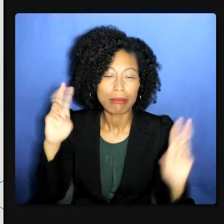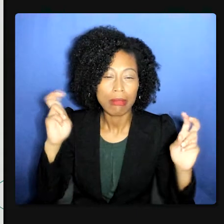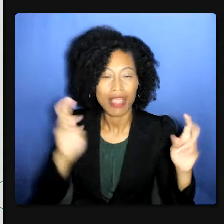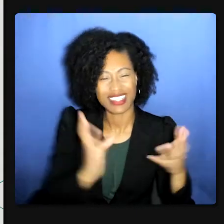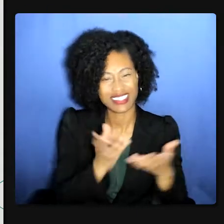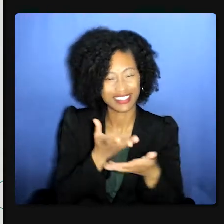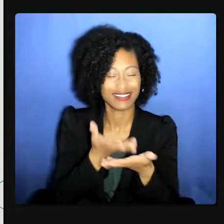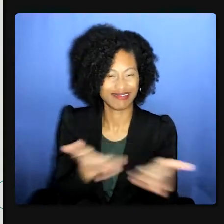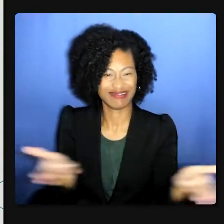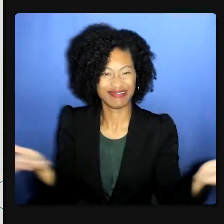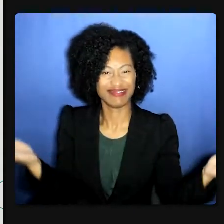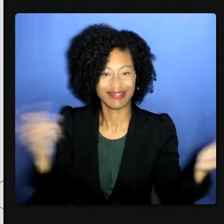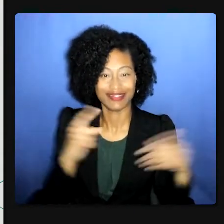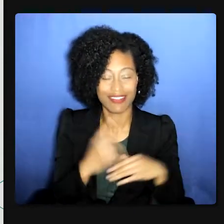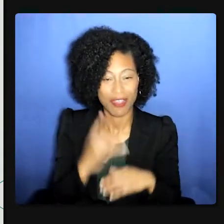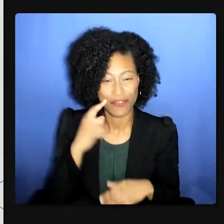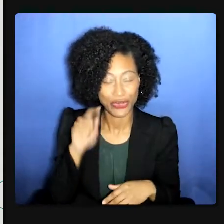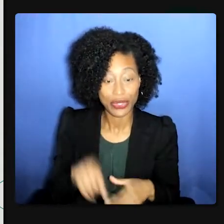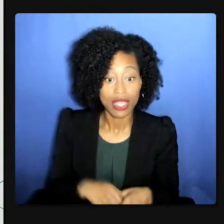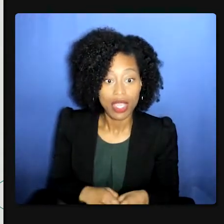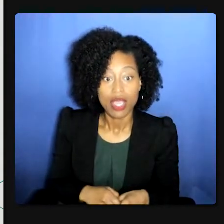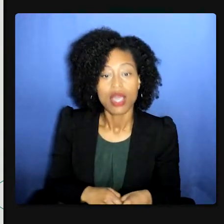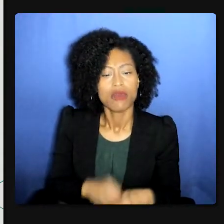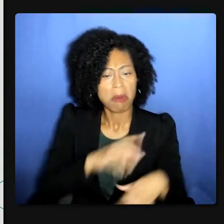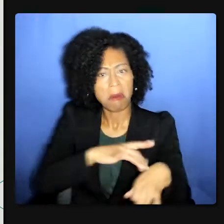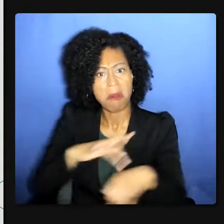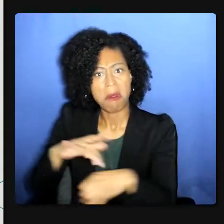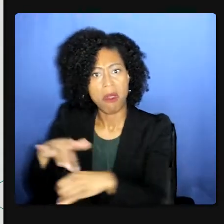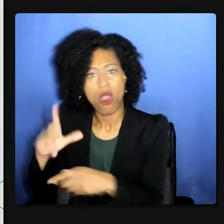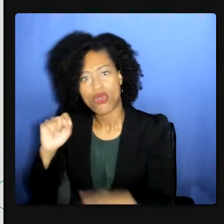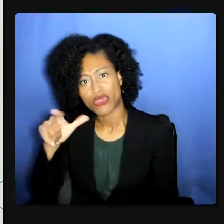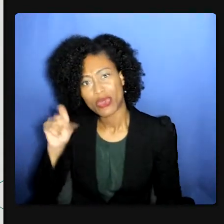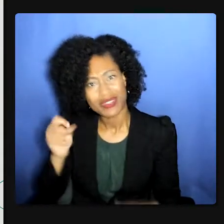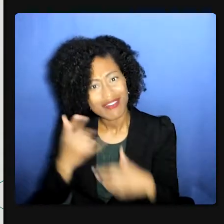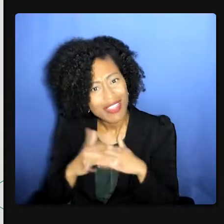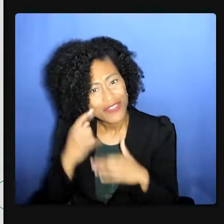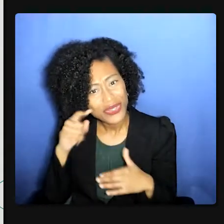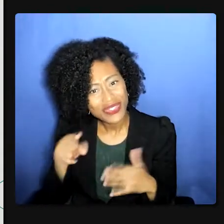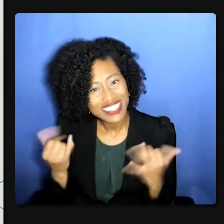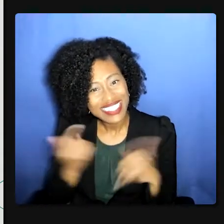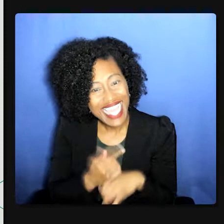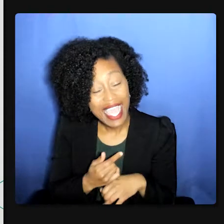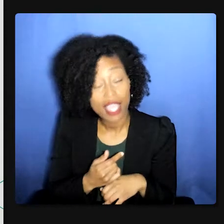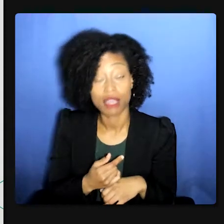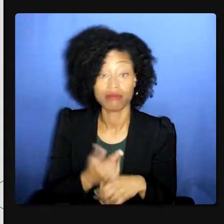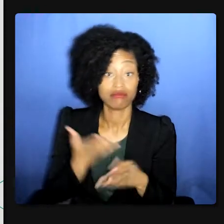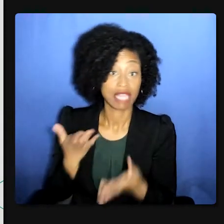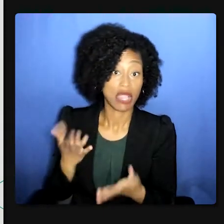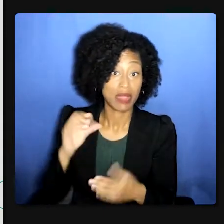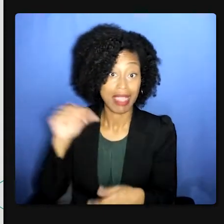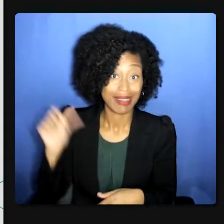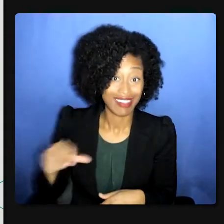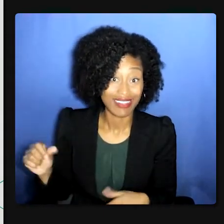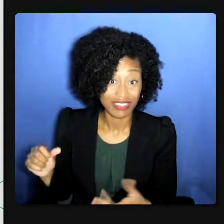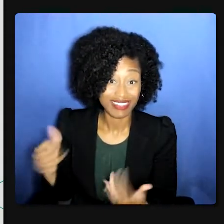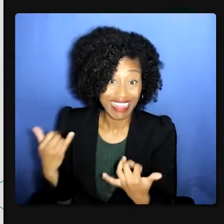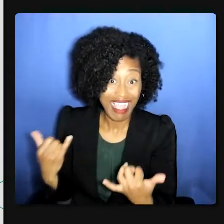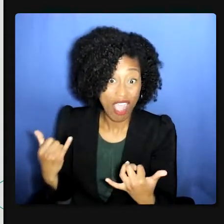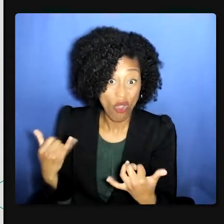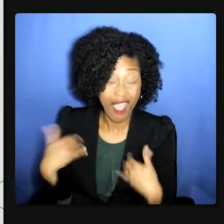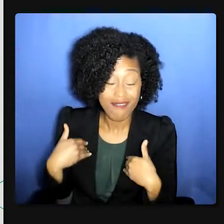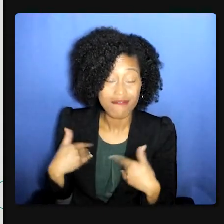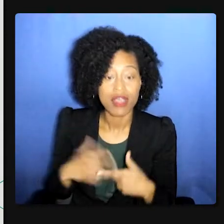partner solutions cover a breadth of tools you already use today, so that's available for you in Azure now. For